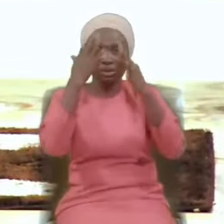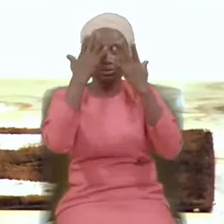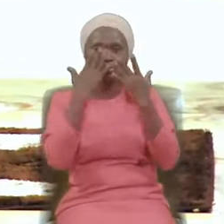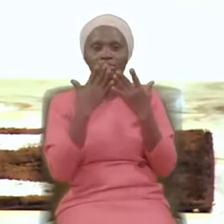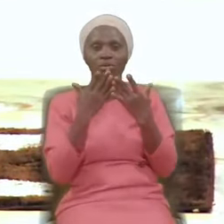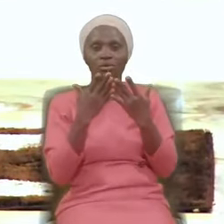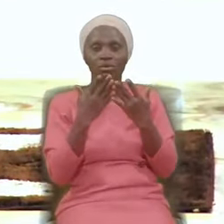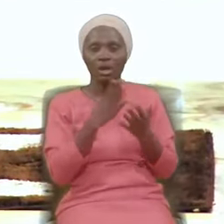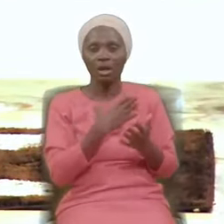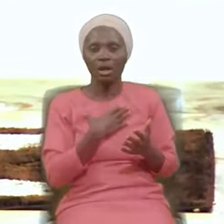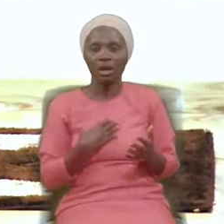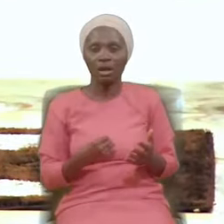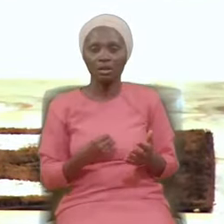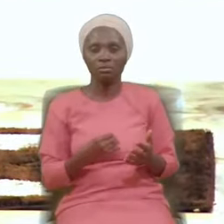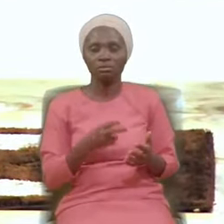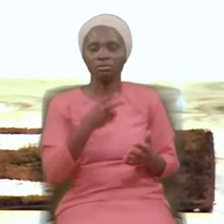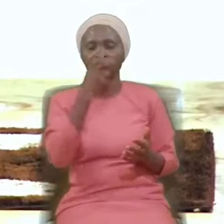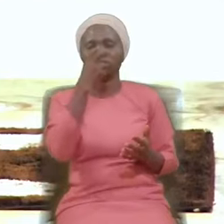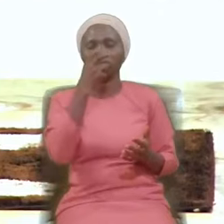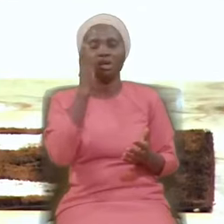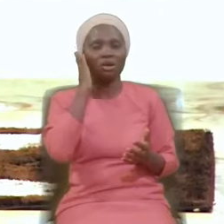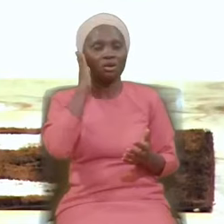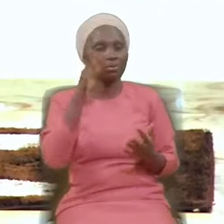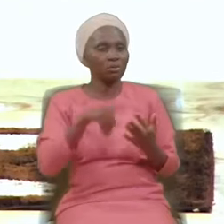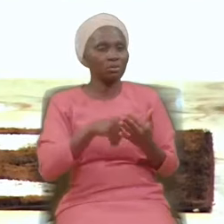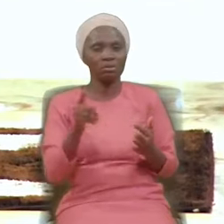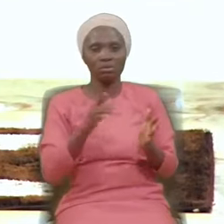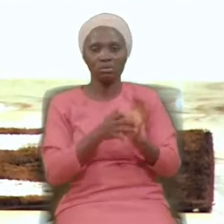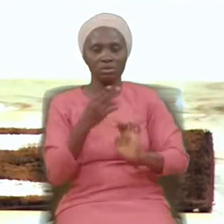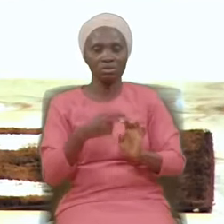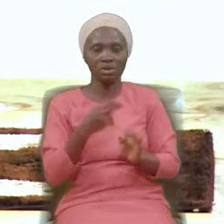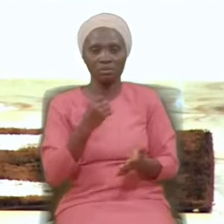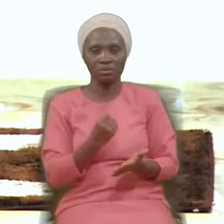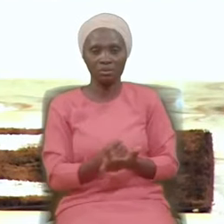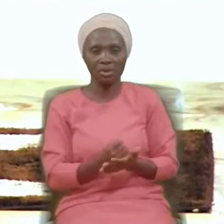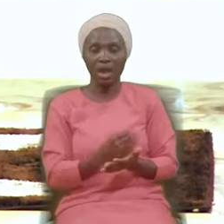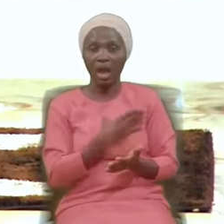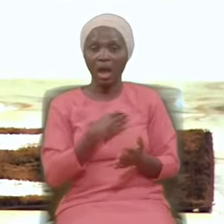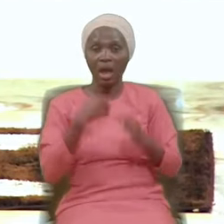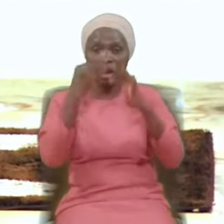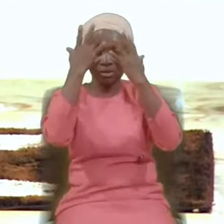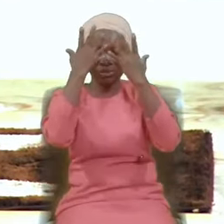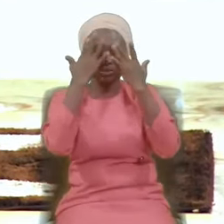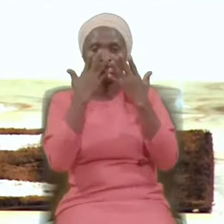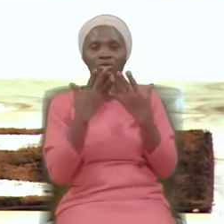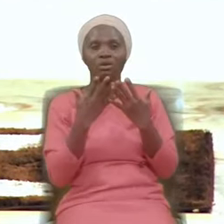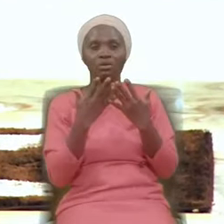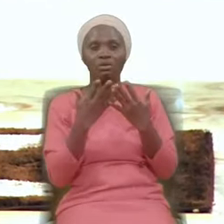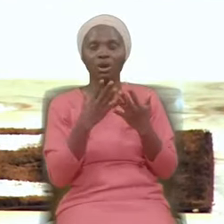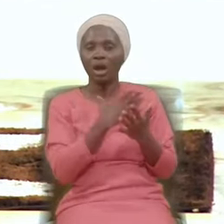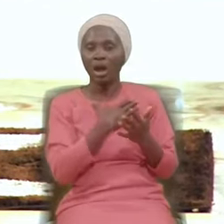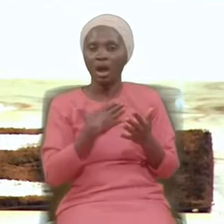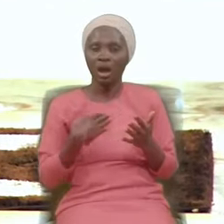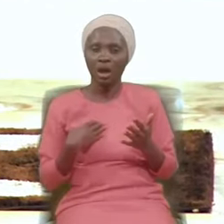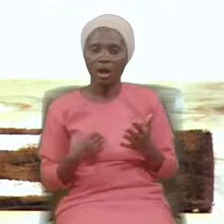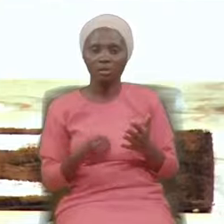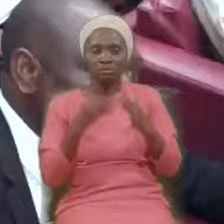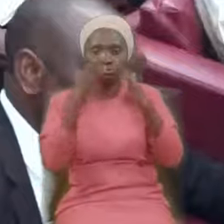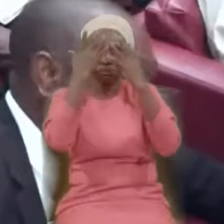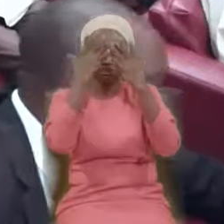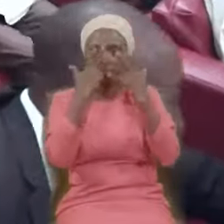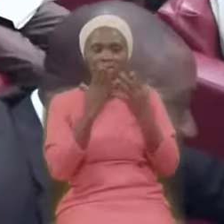sighing shall flee away. And sorrow and sighing shall flee